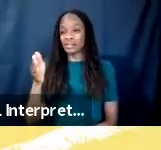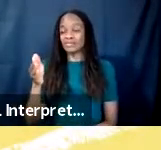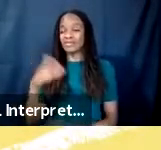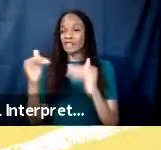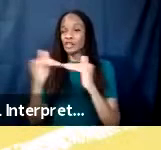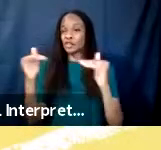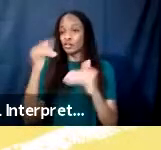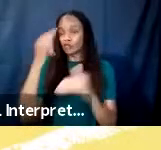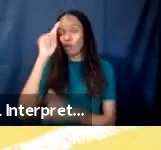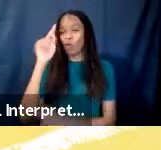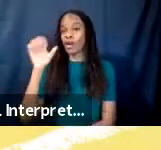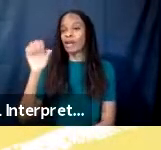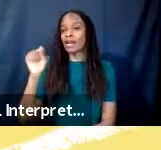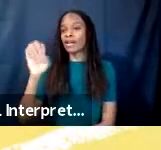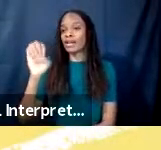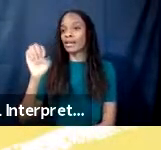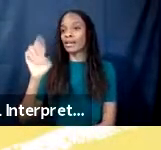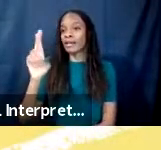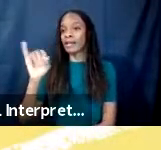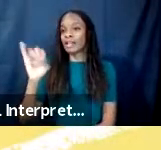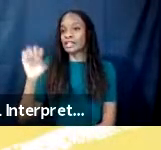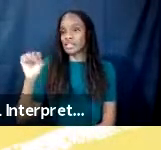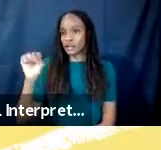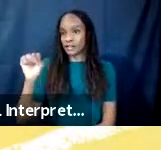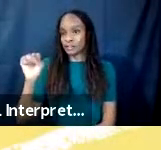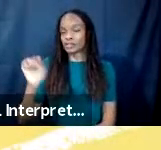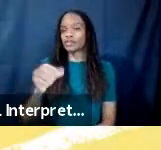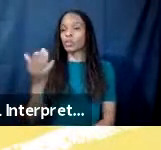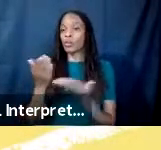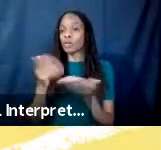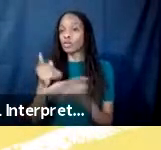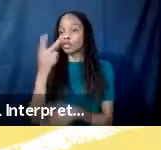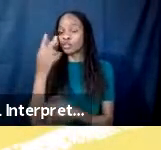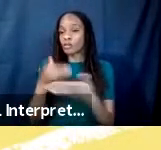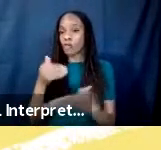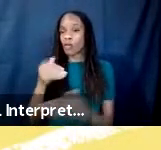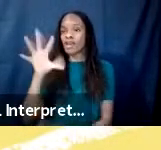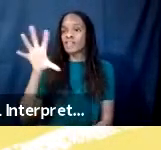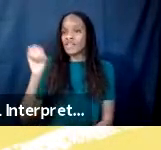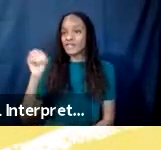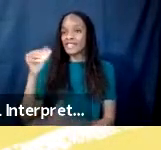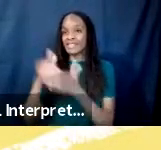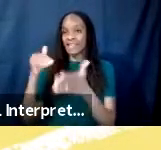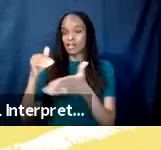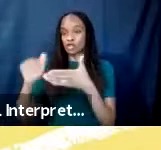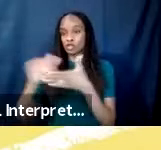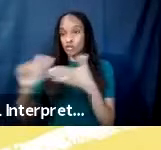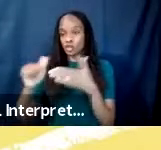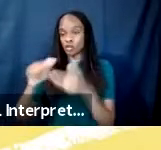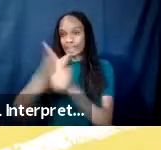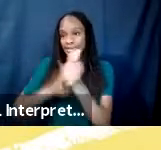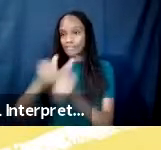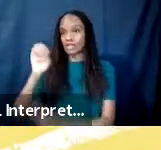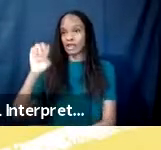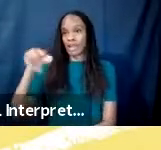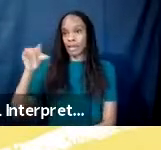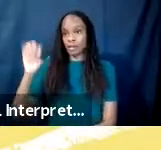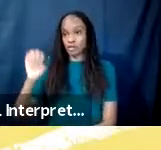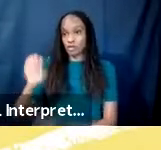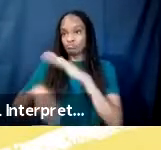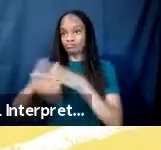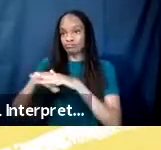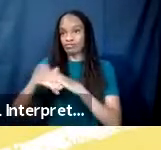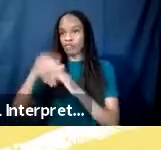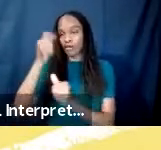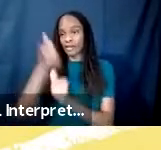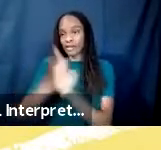for series. So it's similar to what you saw before. It's a $50,000 an episode maximum budget. There are